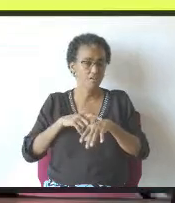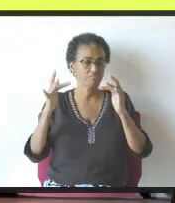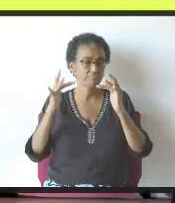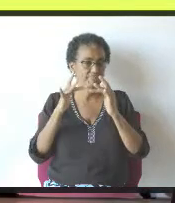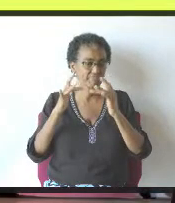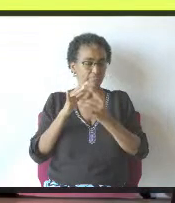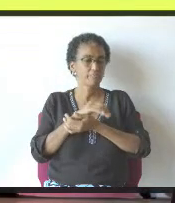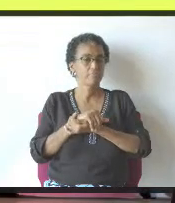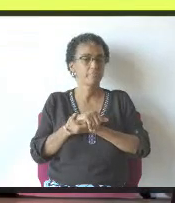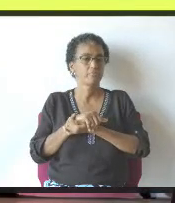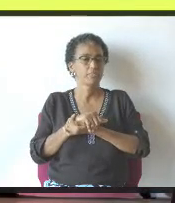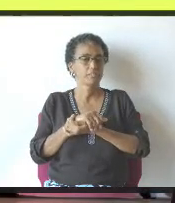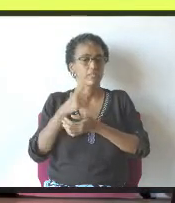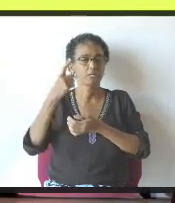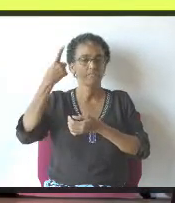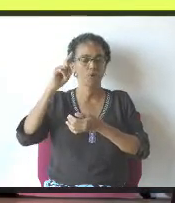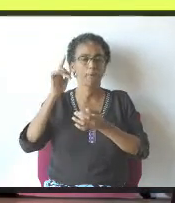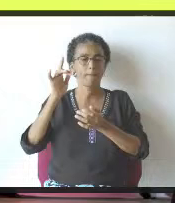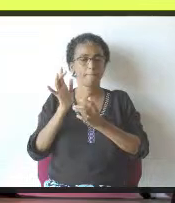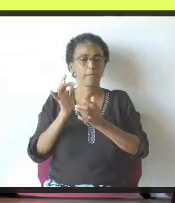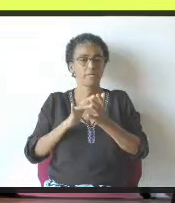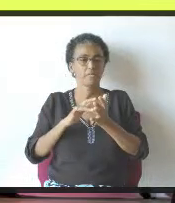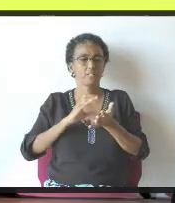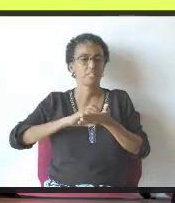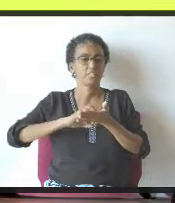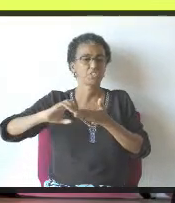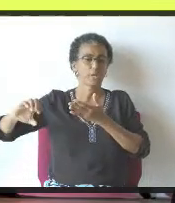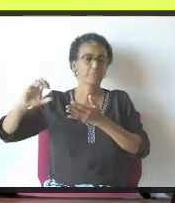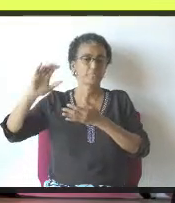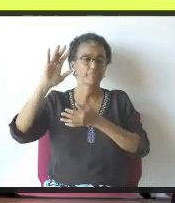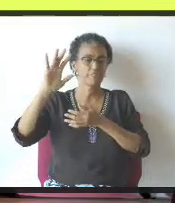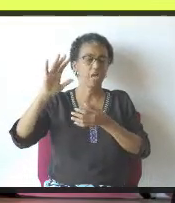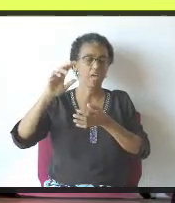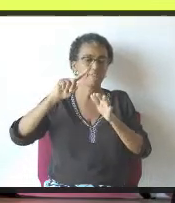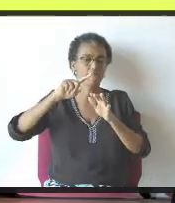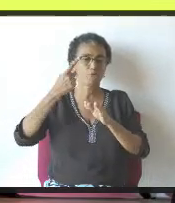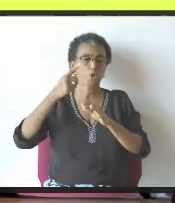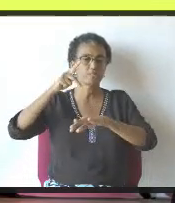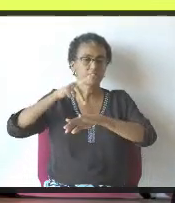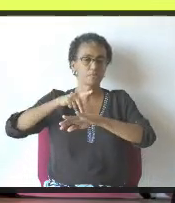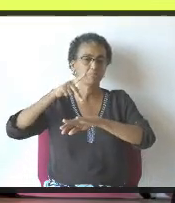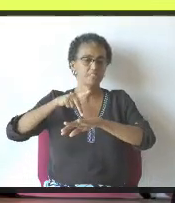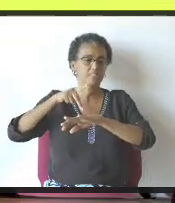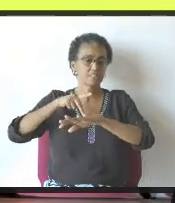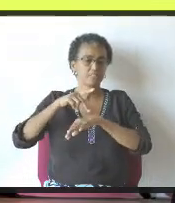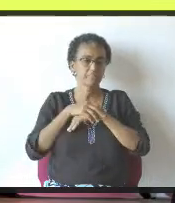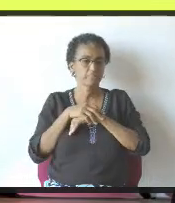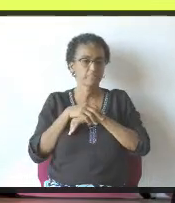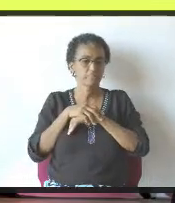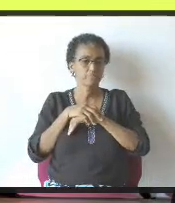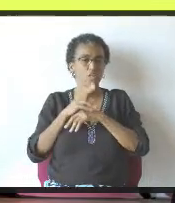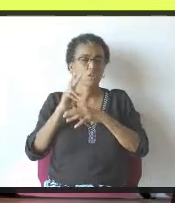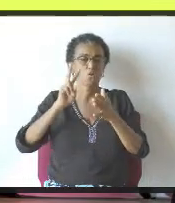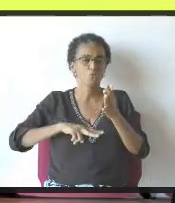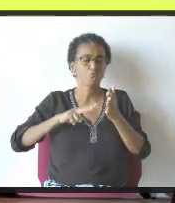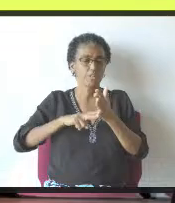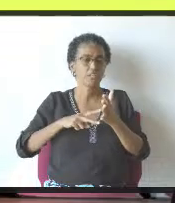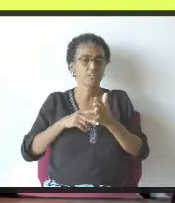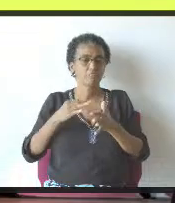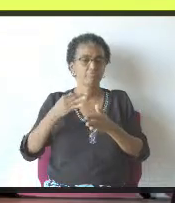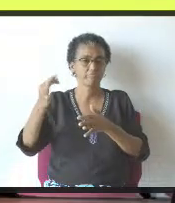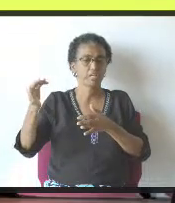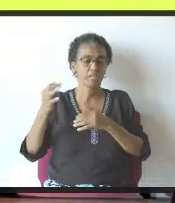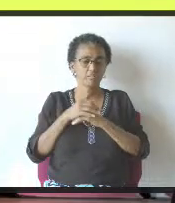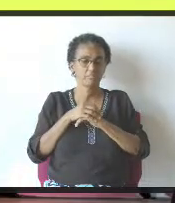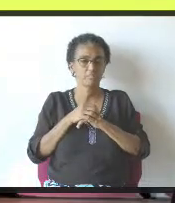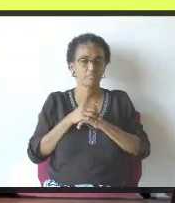the way. And for the Bible study, we'll be in chapter 5 of 1 Peter in our series, so you can read ahead. And on Friday,